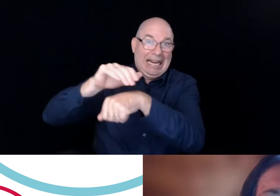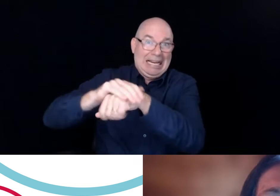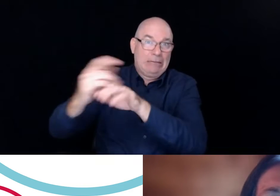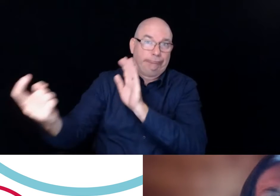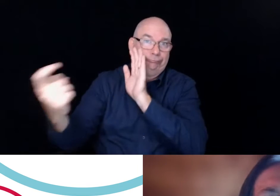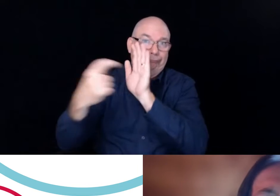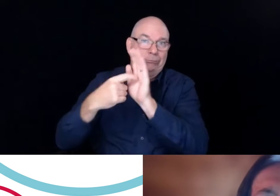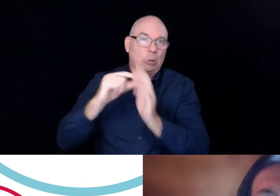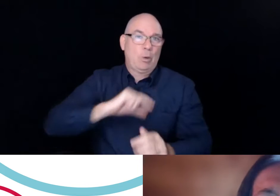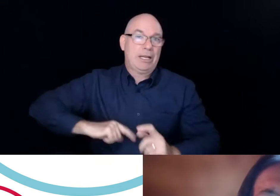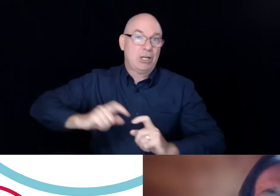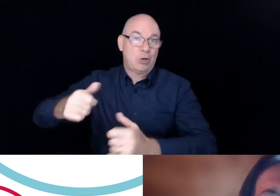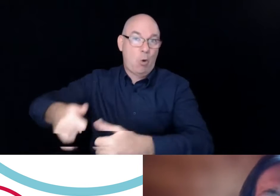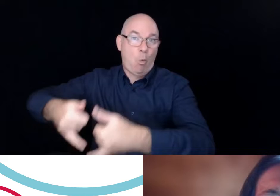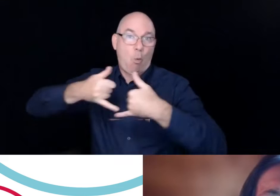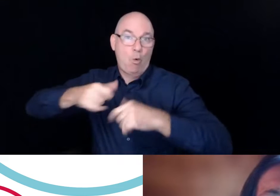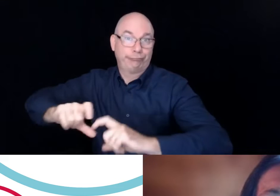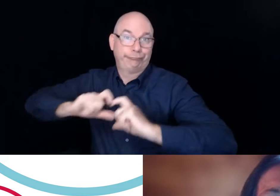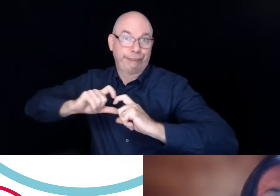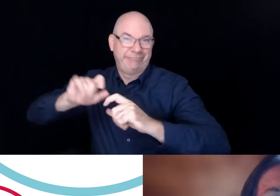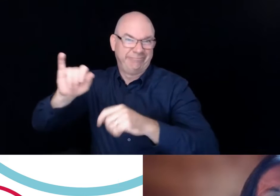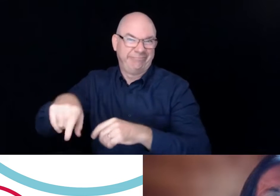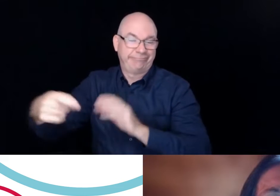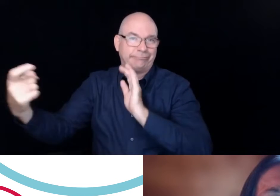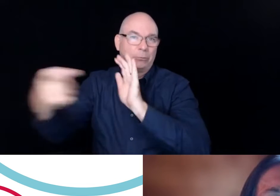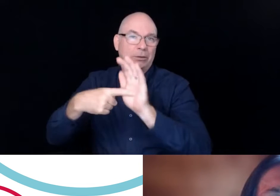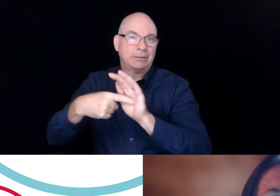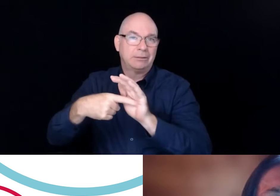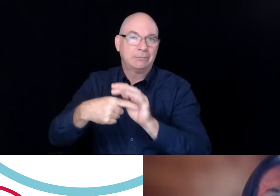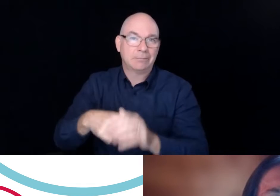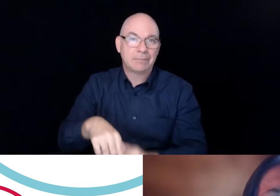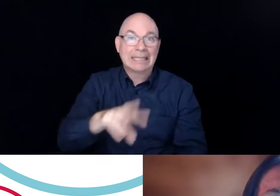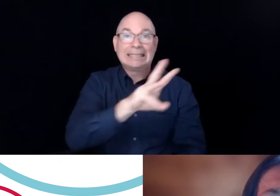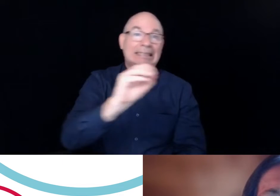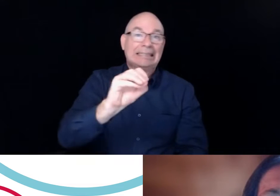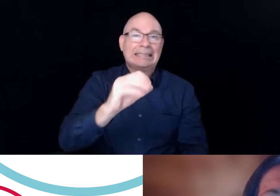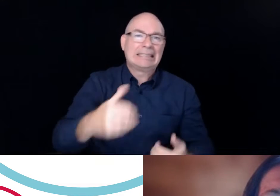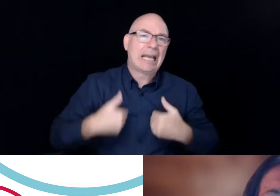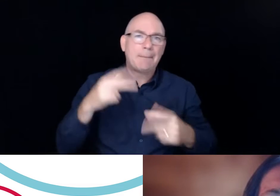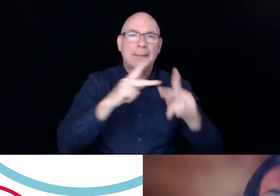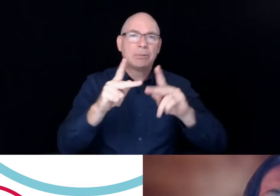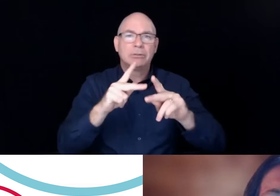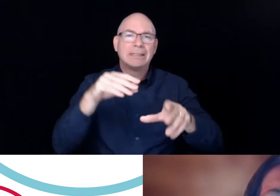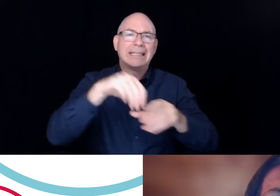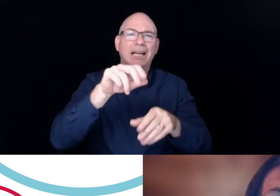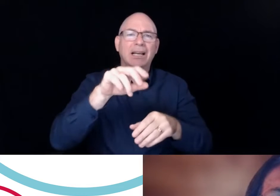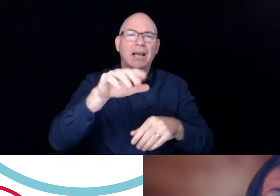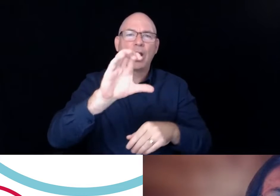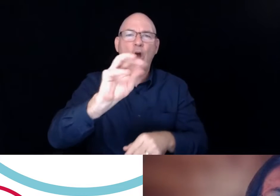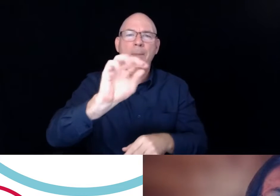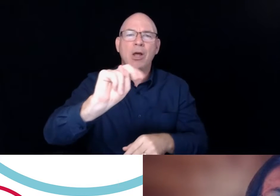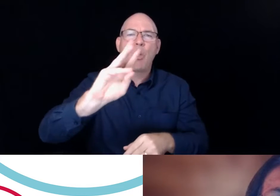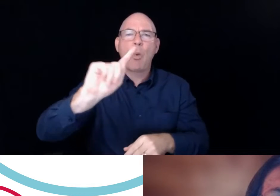Leader Award. And that award recognized at that time 60 outstanding young people across the Commonwealth. I was also recognized